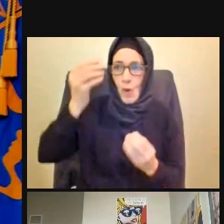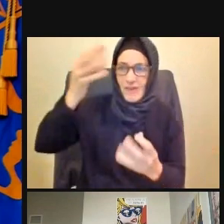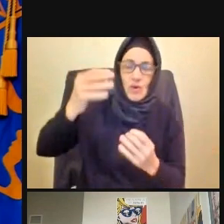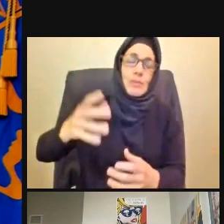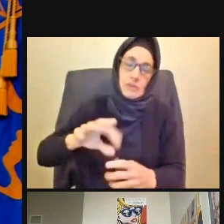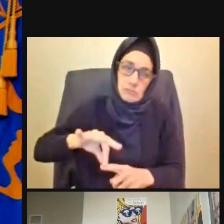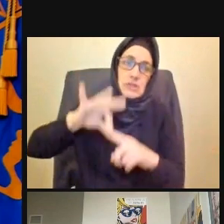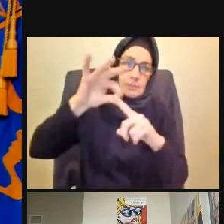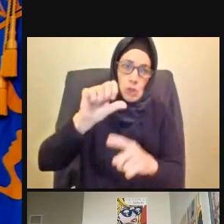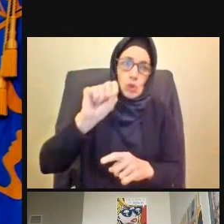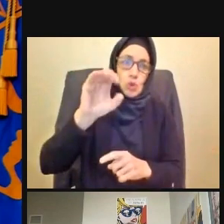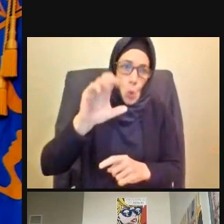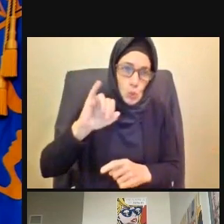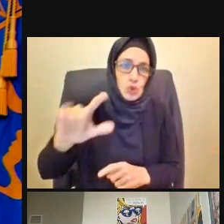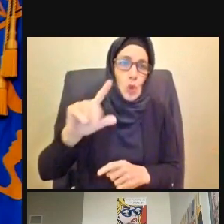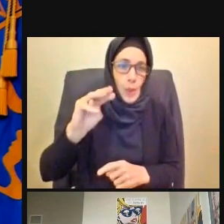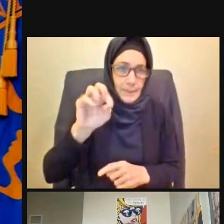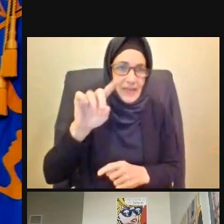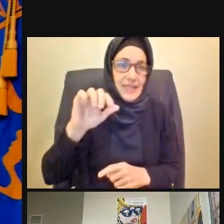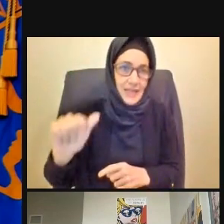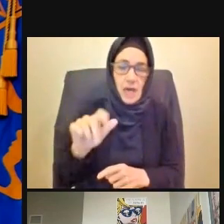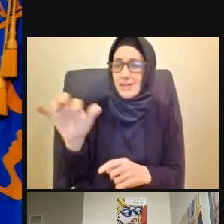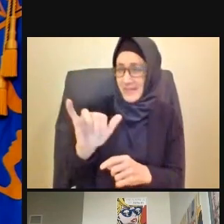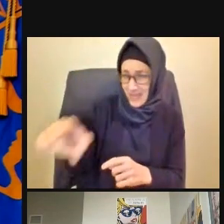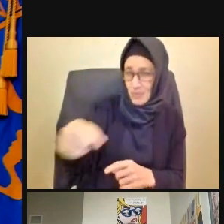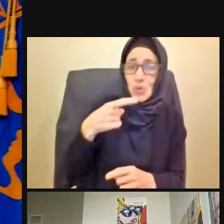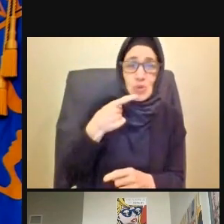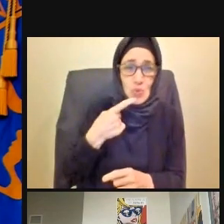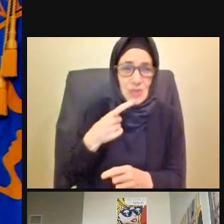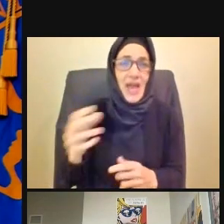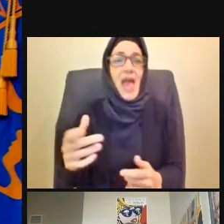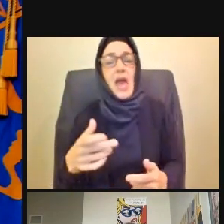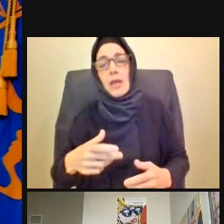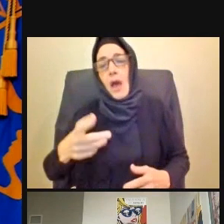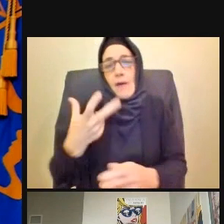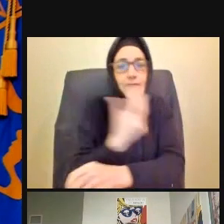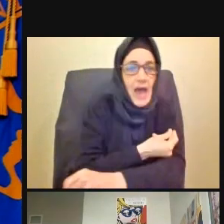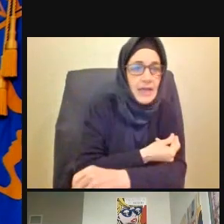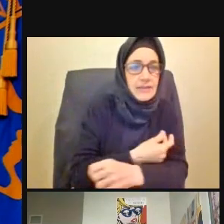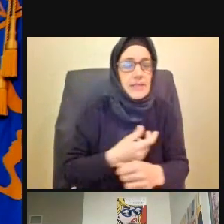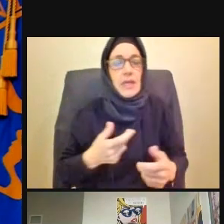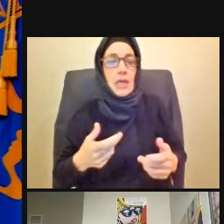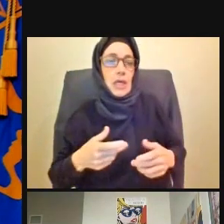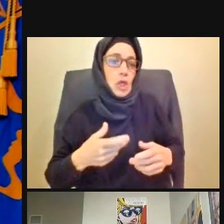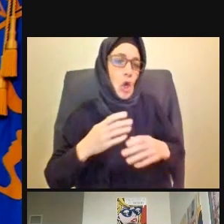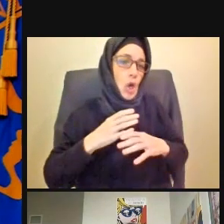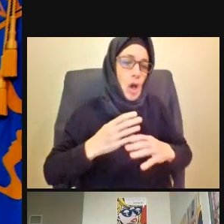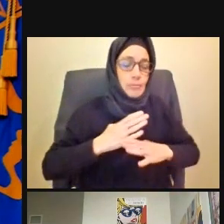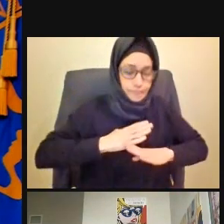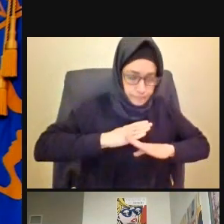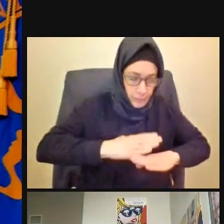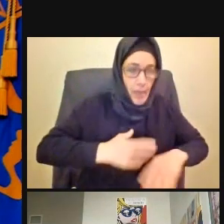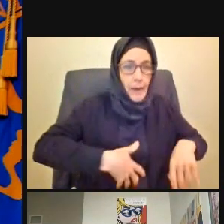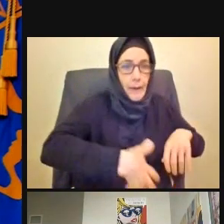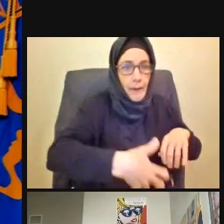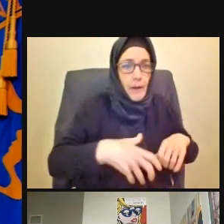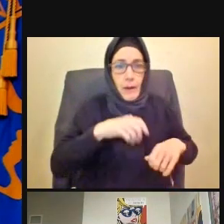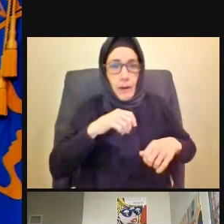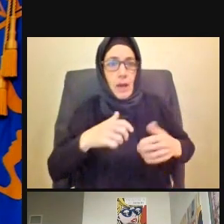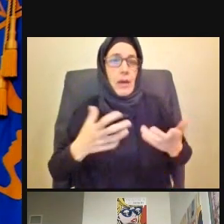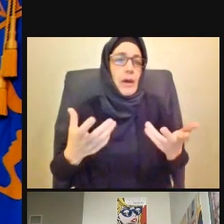media. The things you said, vaccines cause infertility, they don't. Vaccines cause you to be magnetic, it